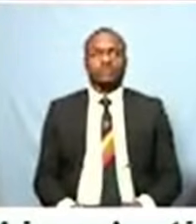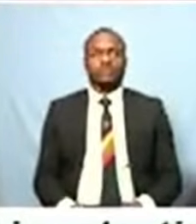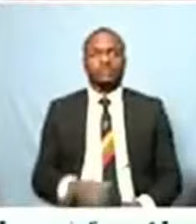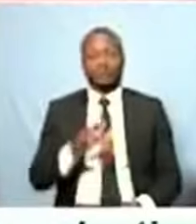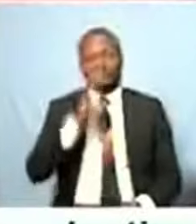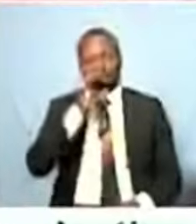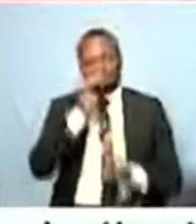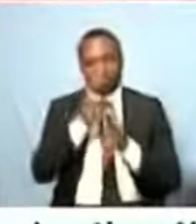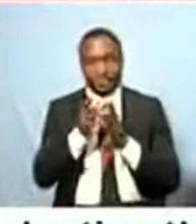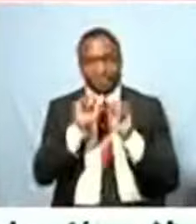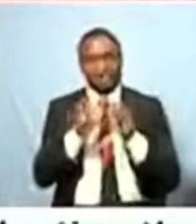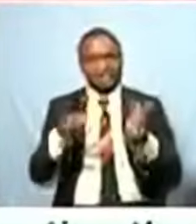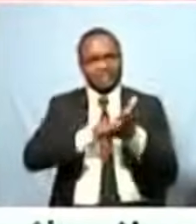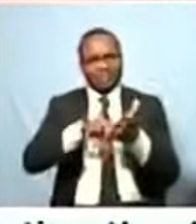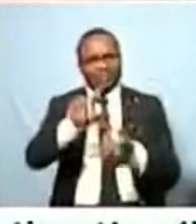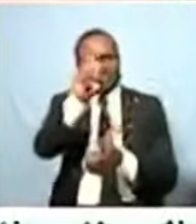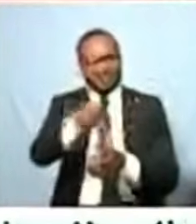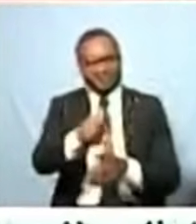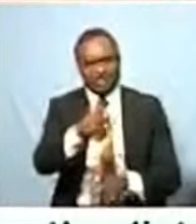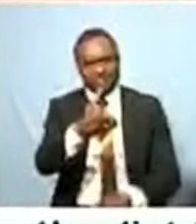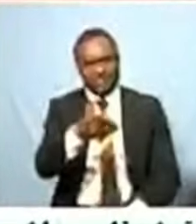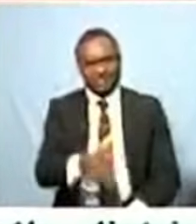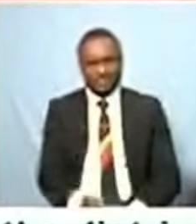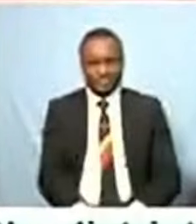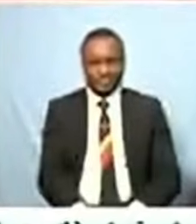Madam Speaker, could you repeat the question?